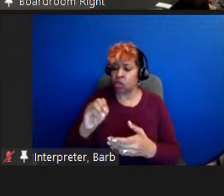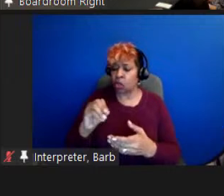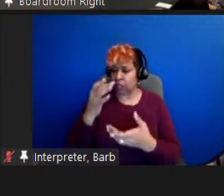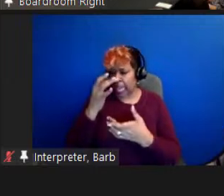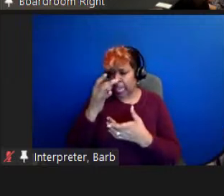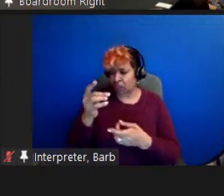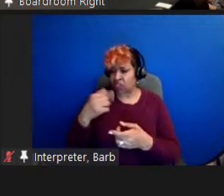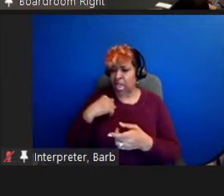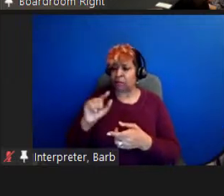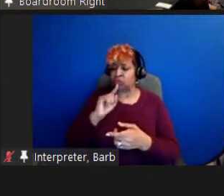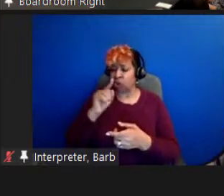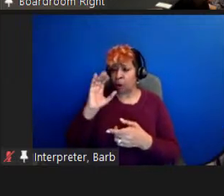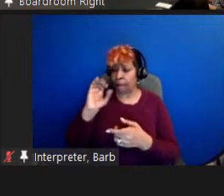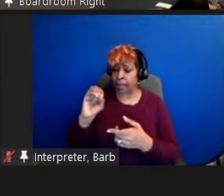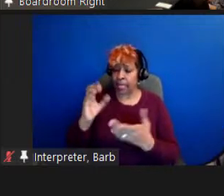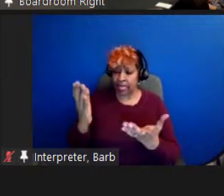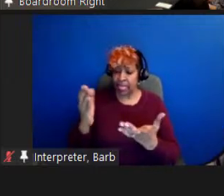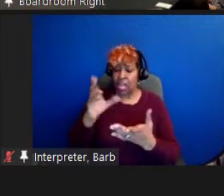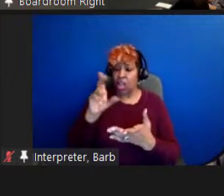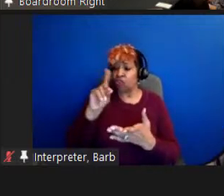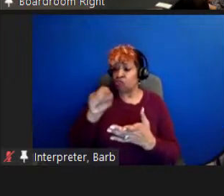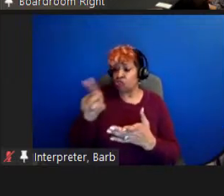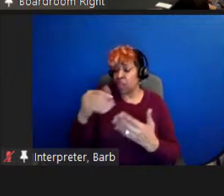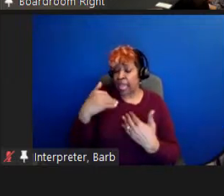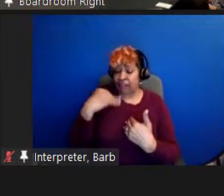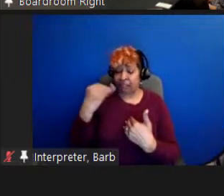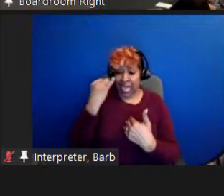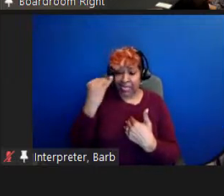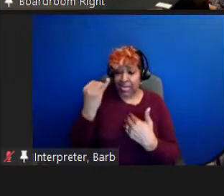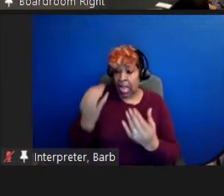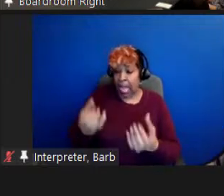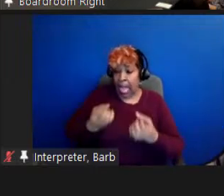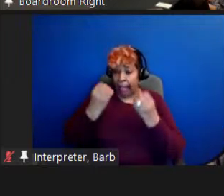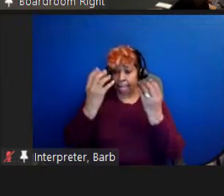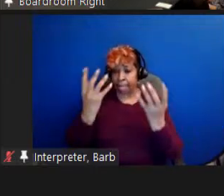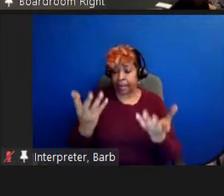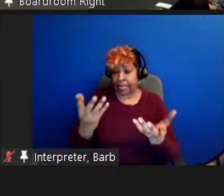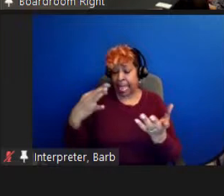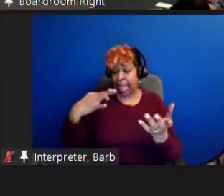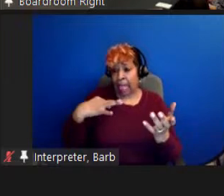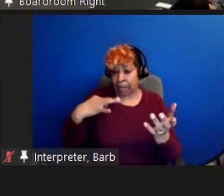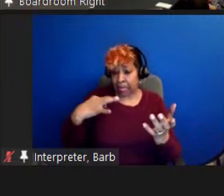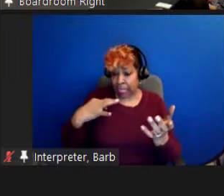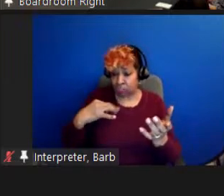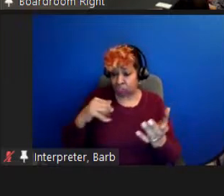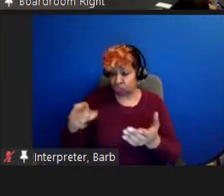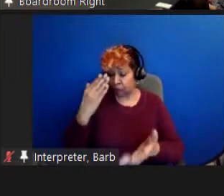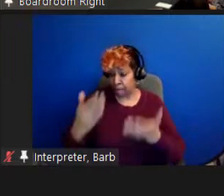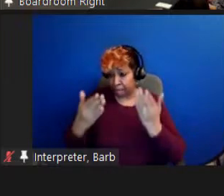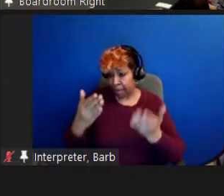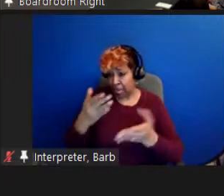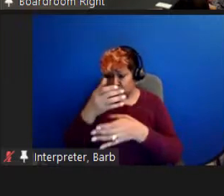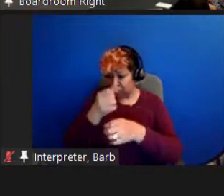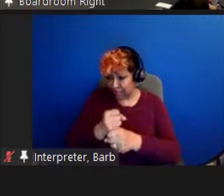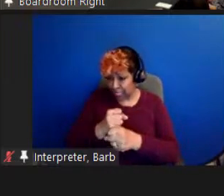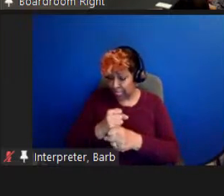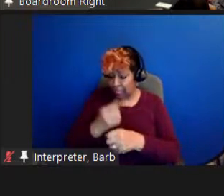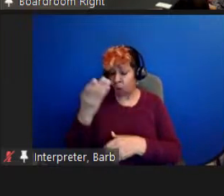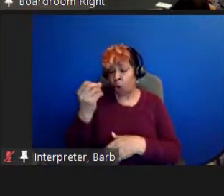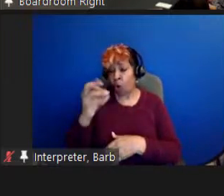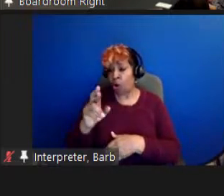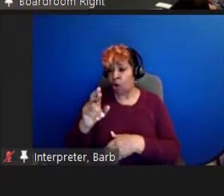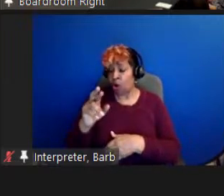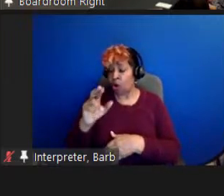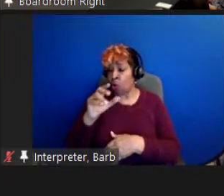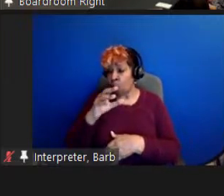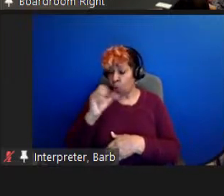will be, Do you have an idea of how many applications you might receive, or were you able to